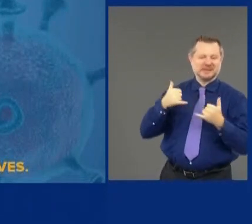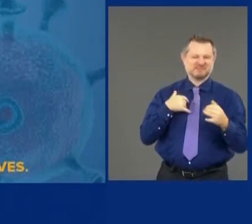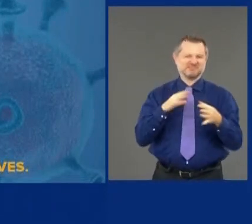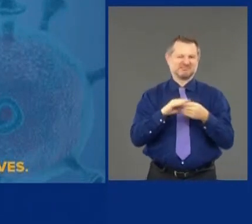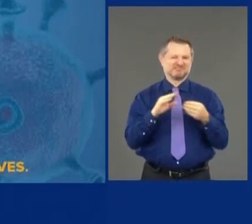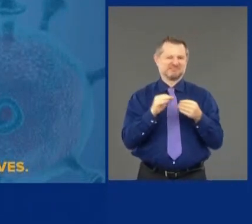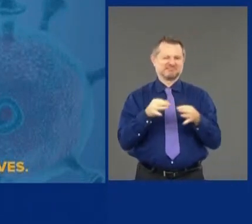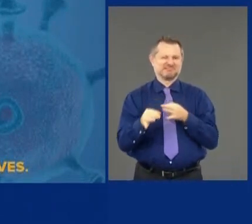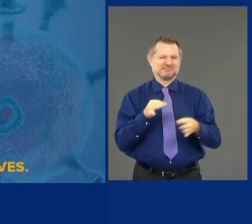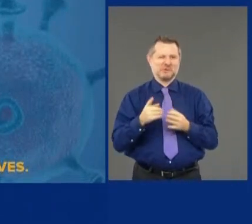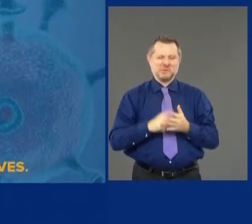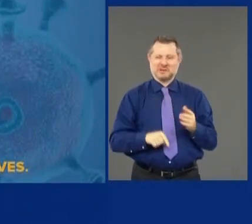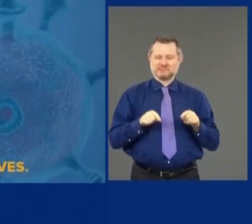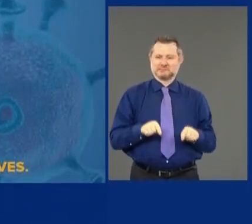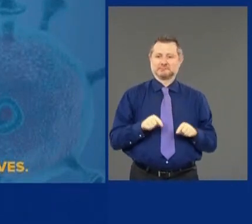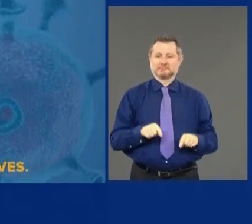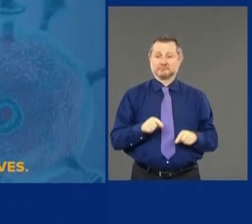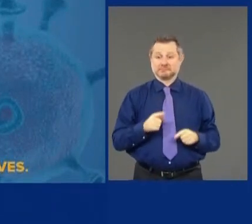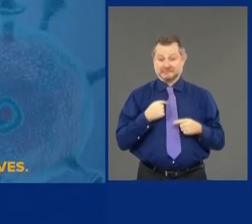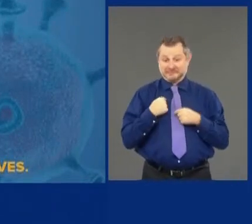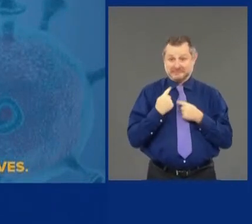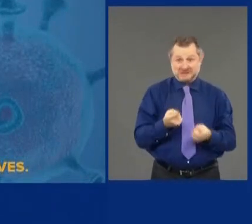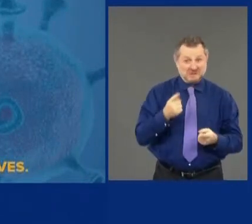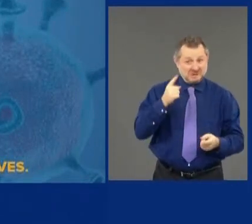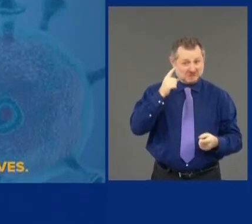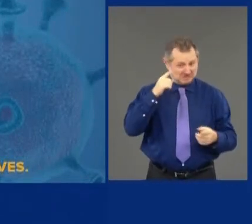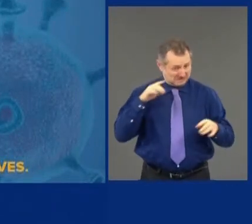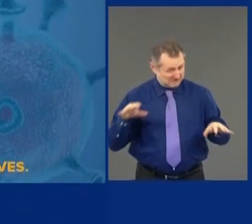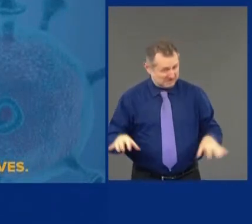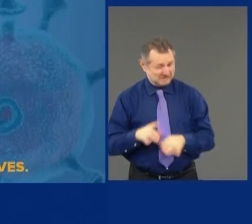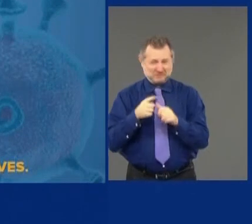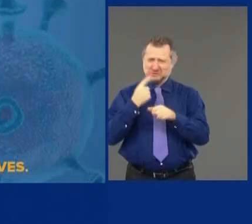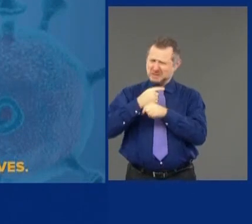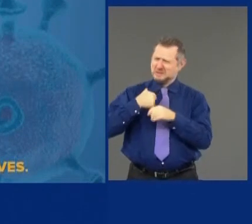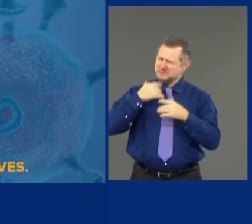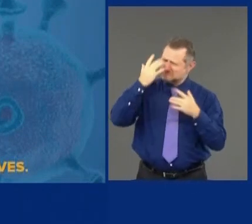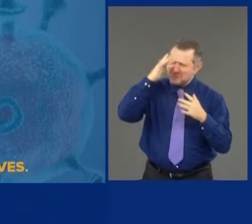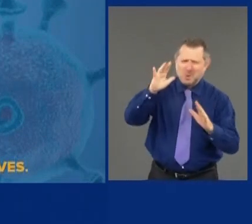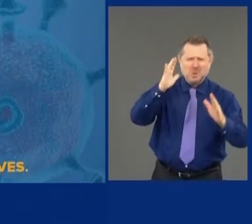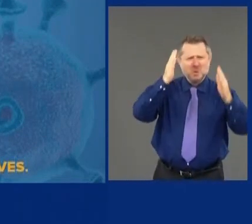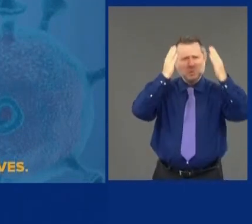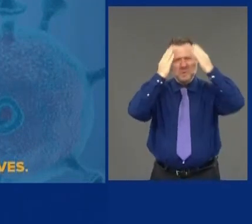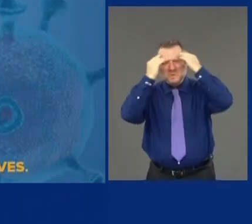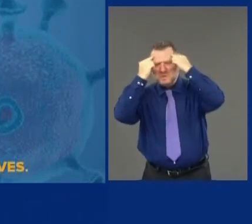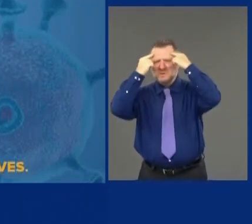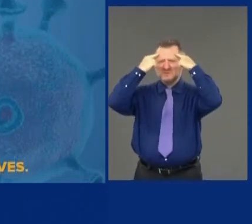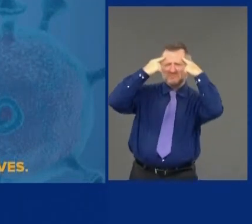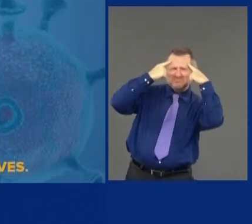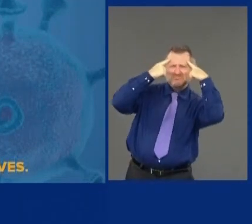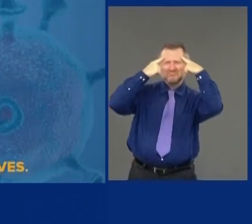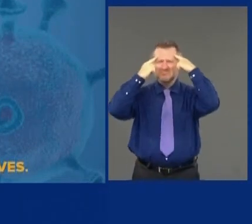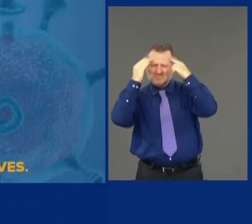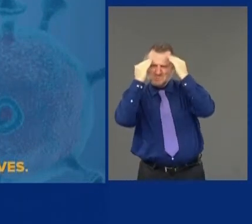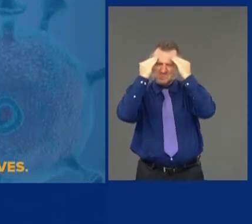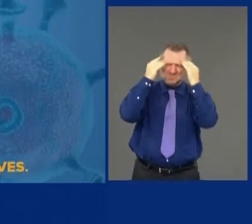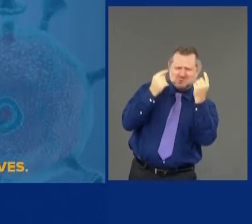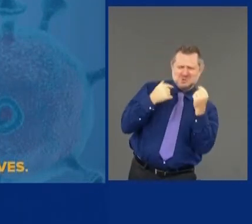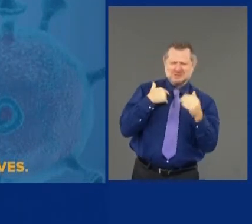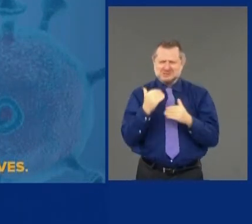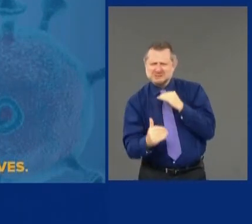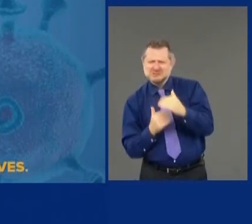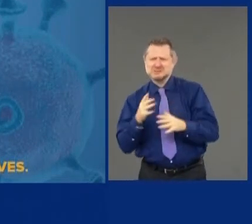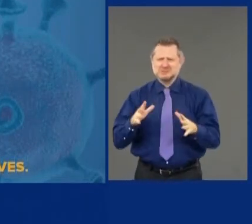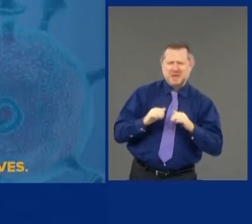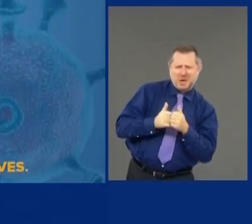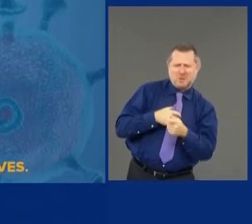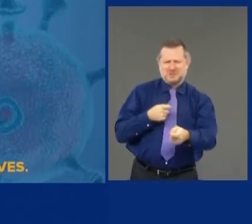have done from day one is we have been smart about what we did in handling